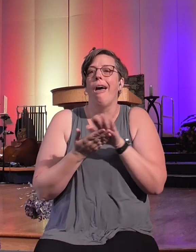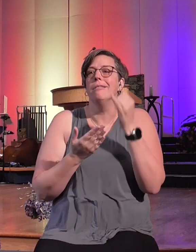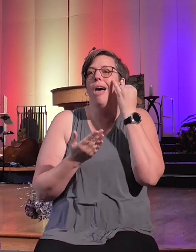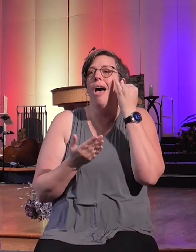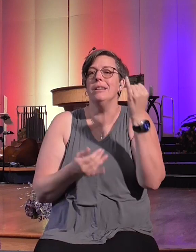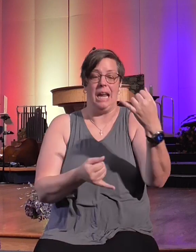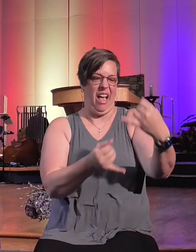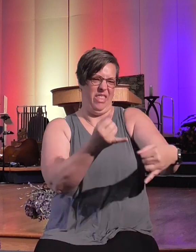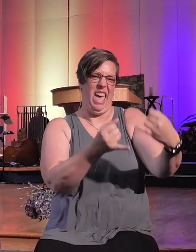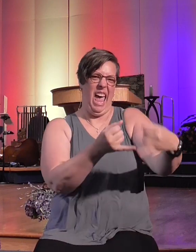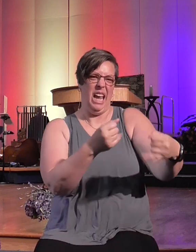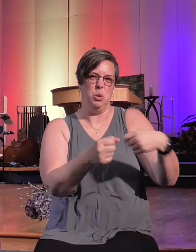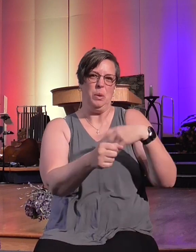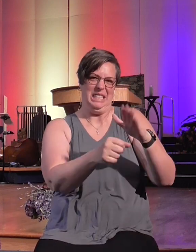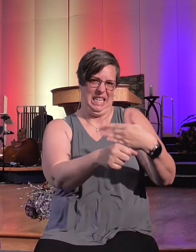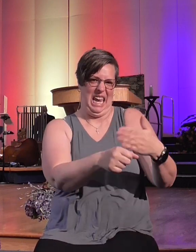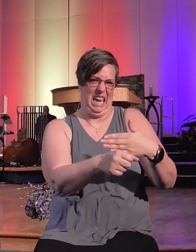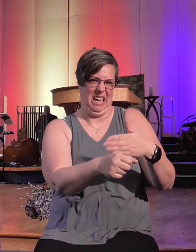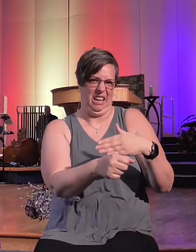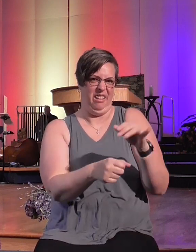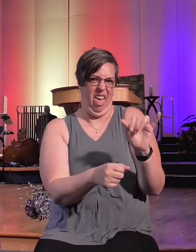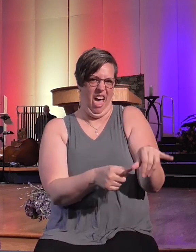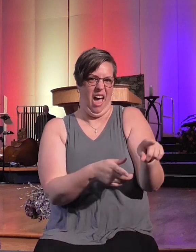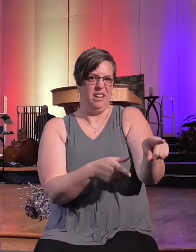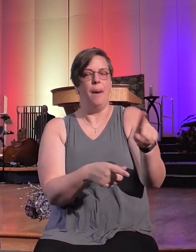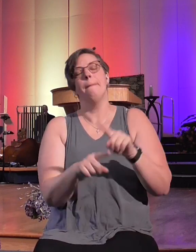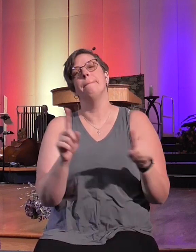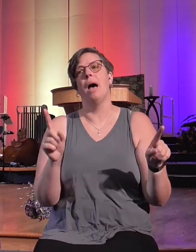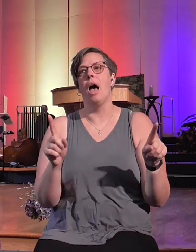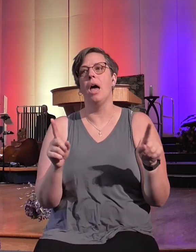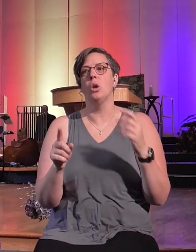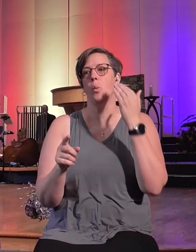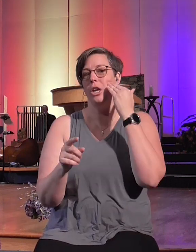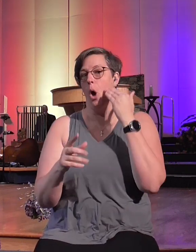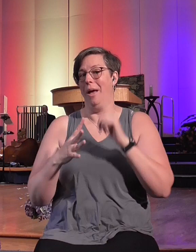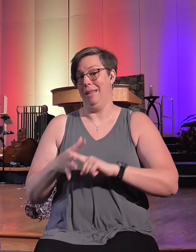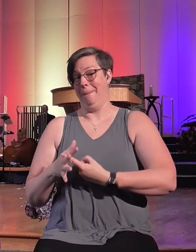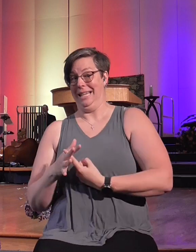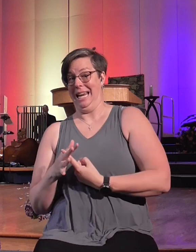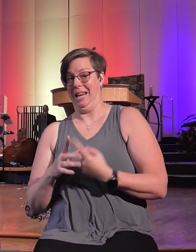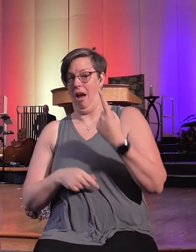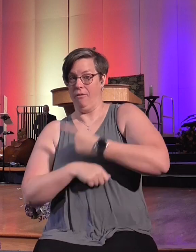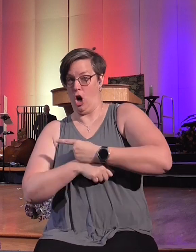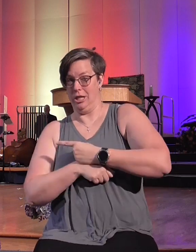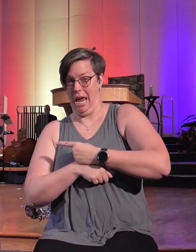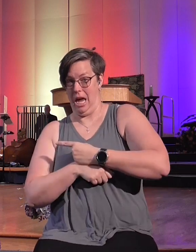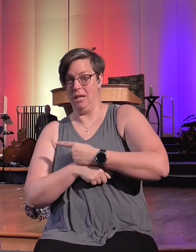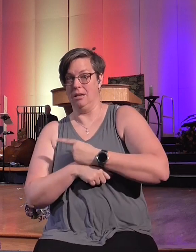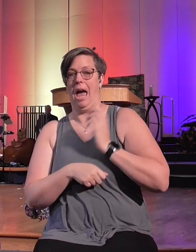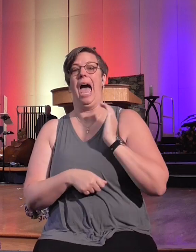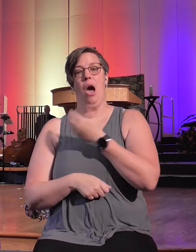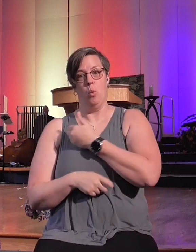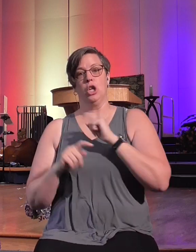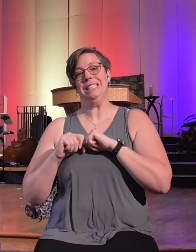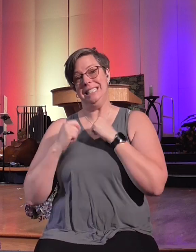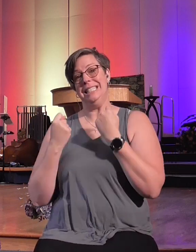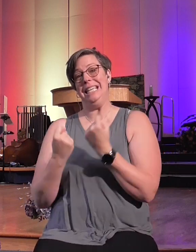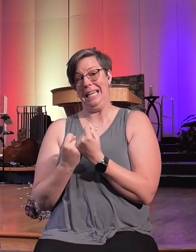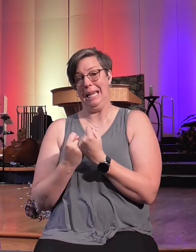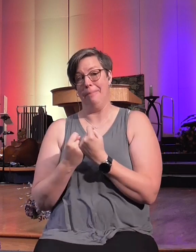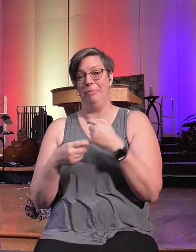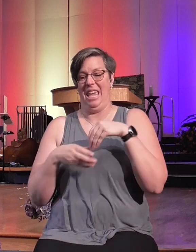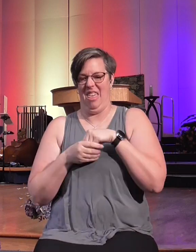end of our service, we sing about it, right? And I want you to know that at the beginning of our day, as our team that is